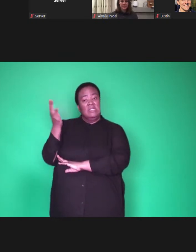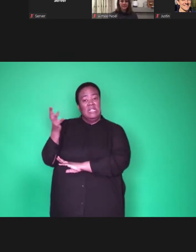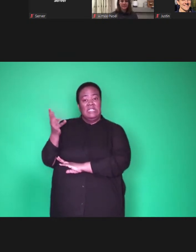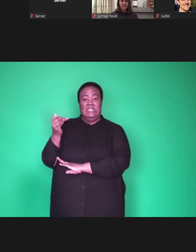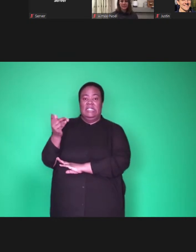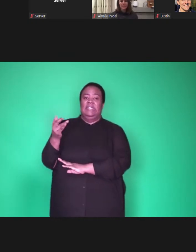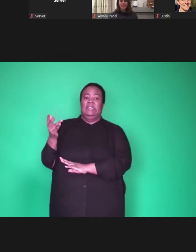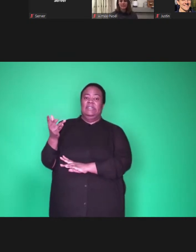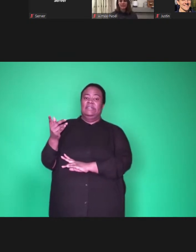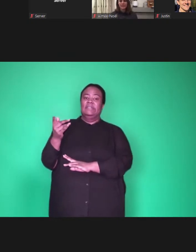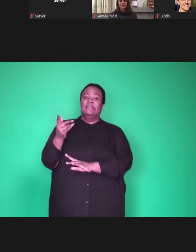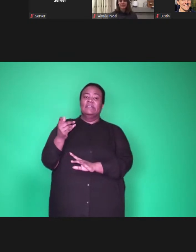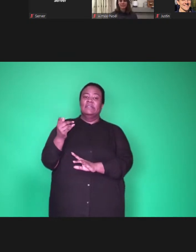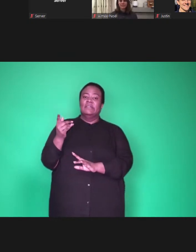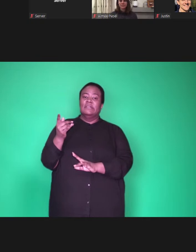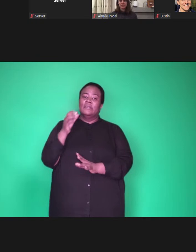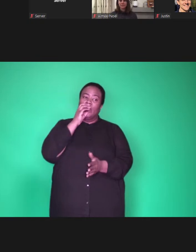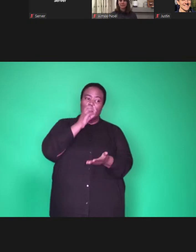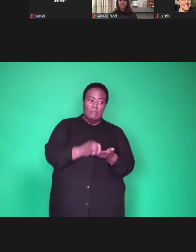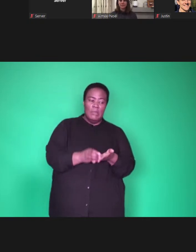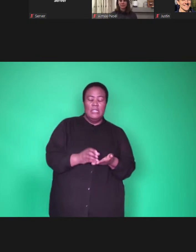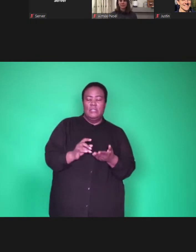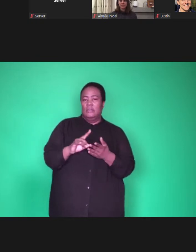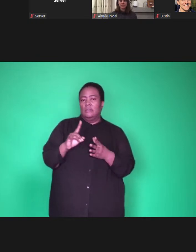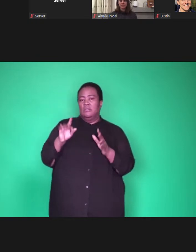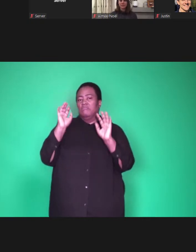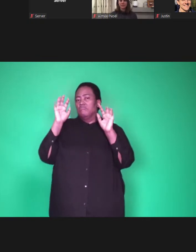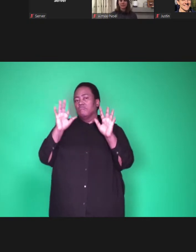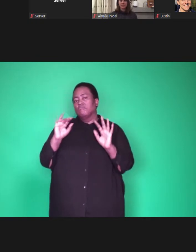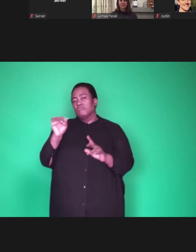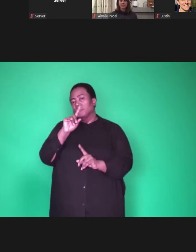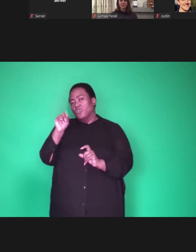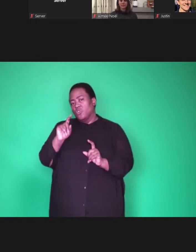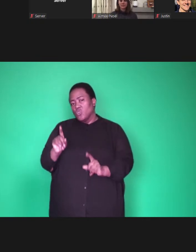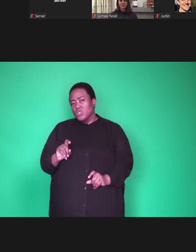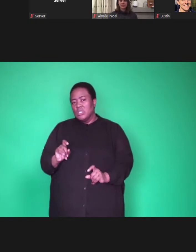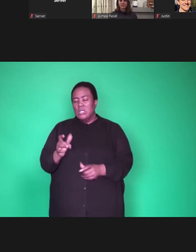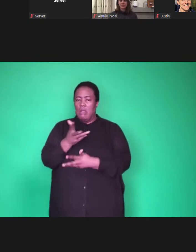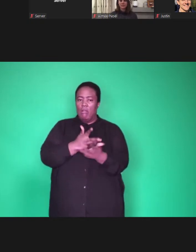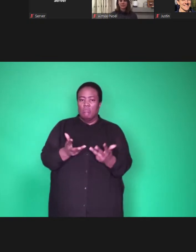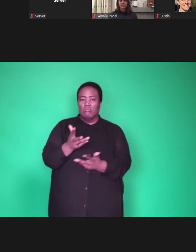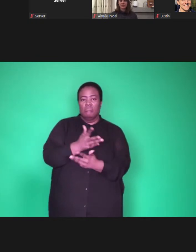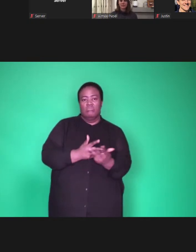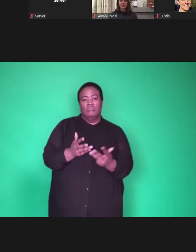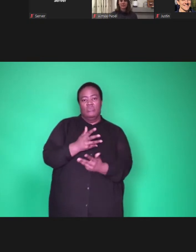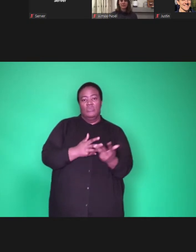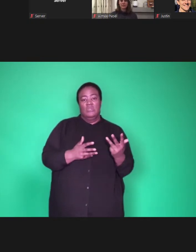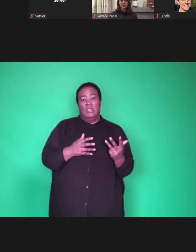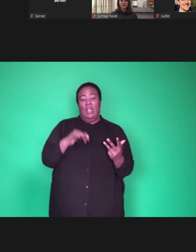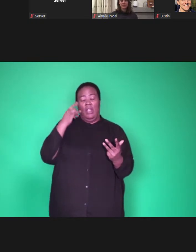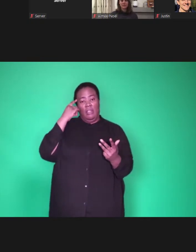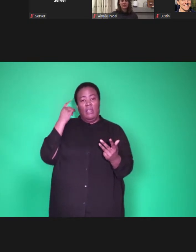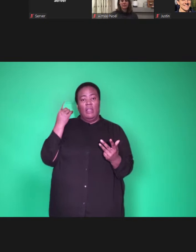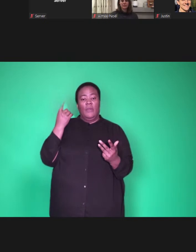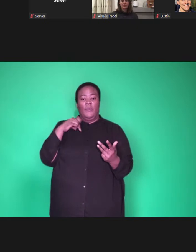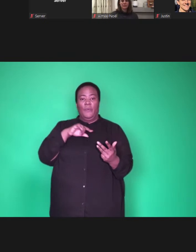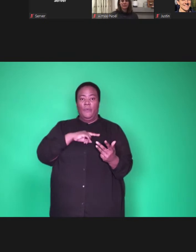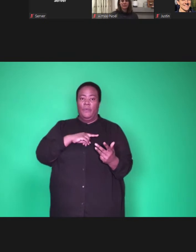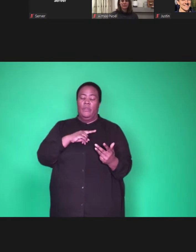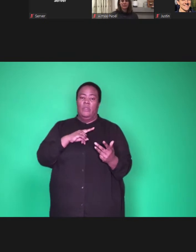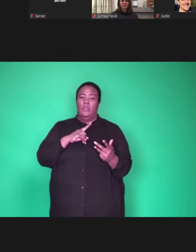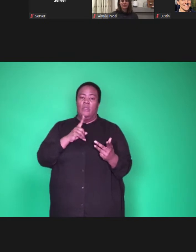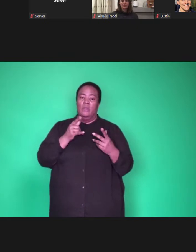inputs, and for the great questions and engagement. And I think we really at a place where, with the launch